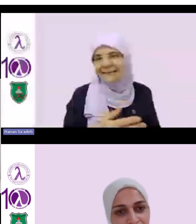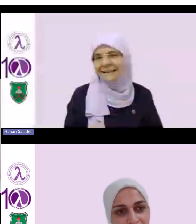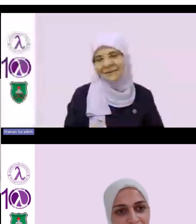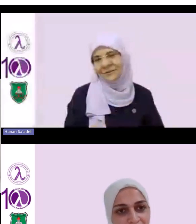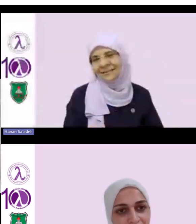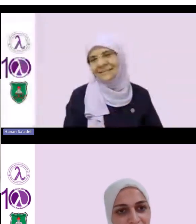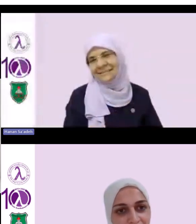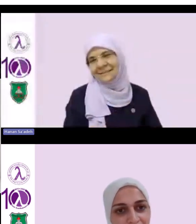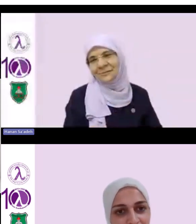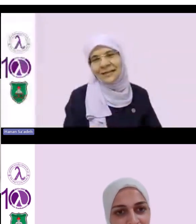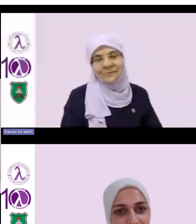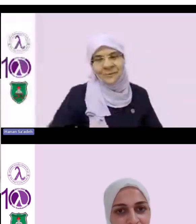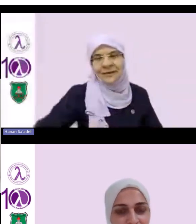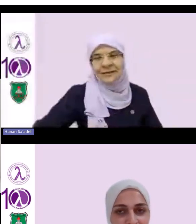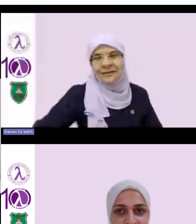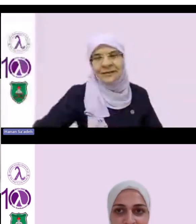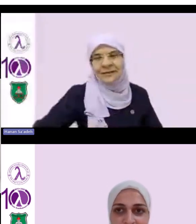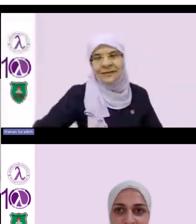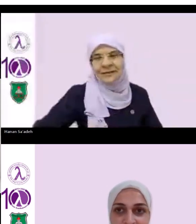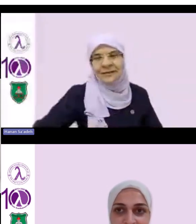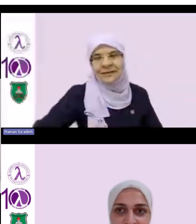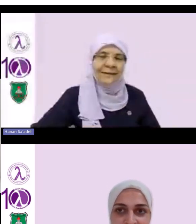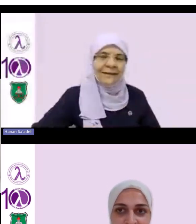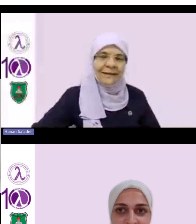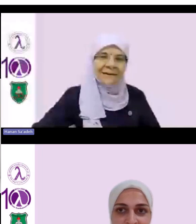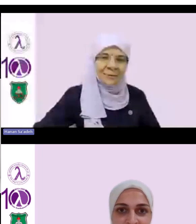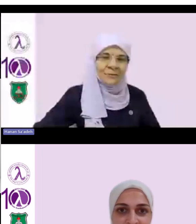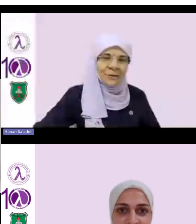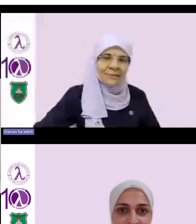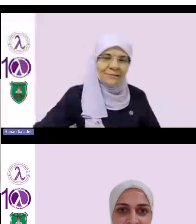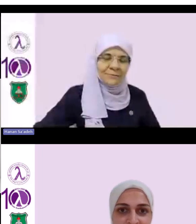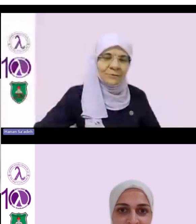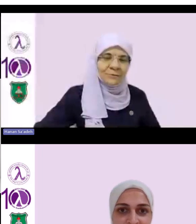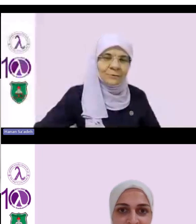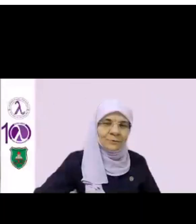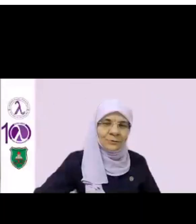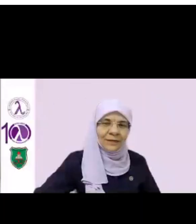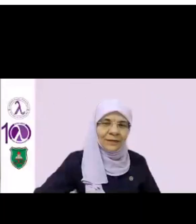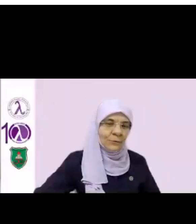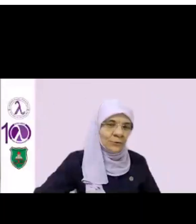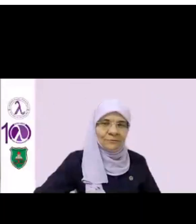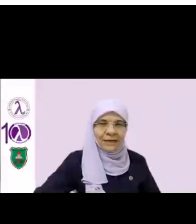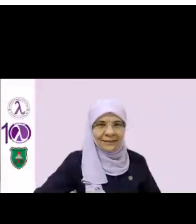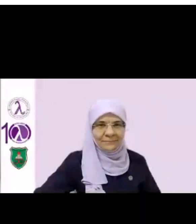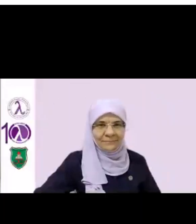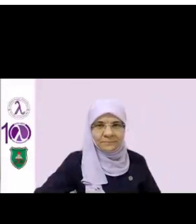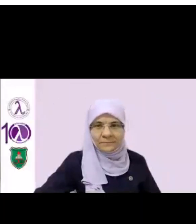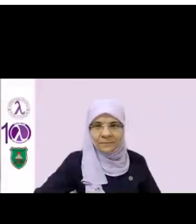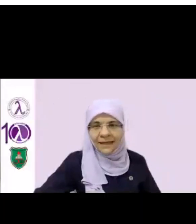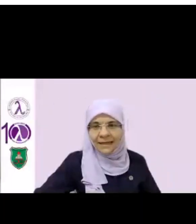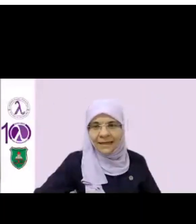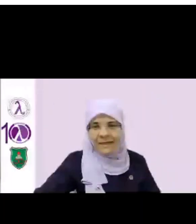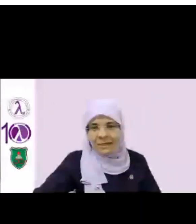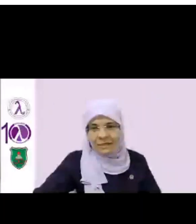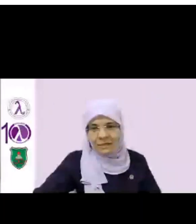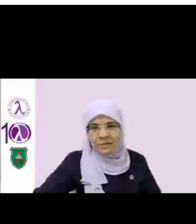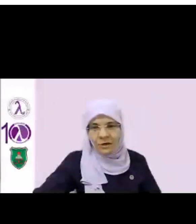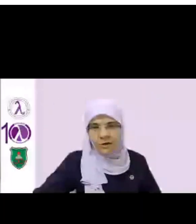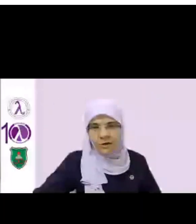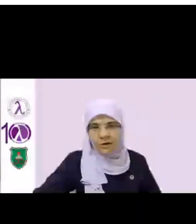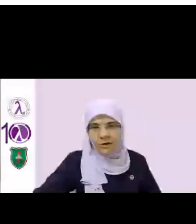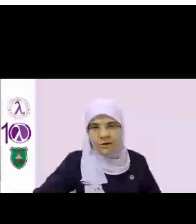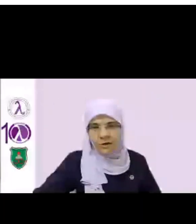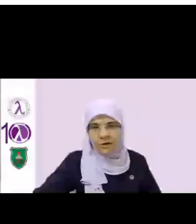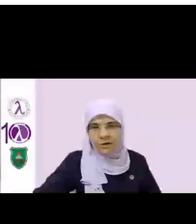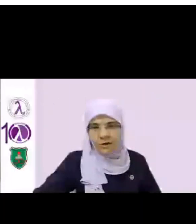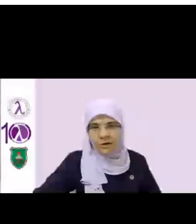that's why the choice was to host Professor Anne Laureate. So well,